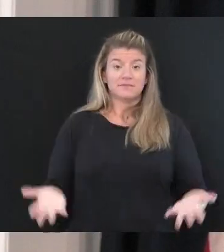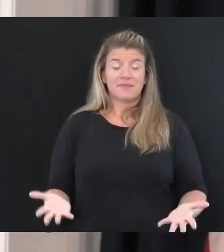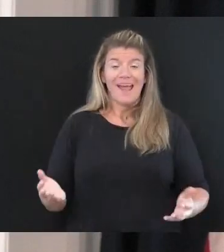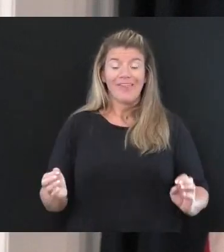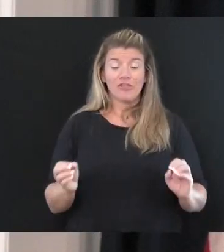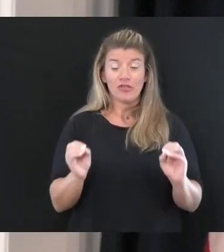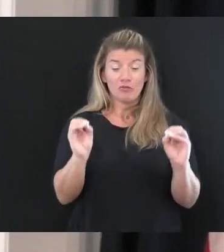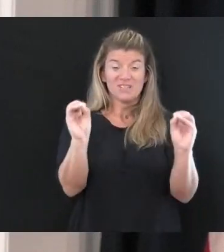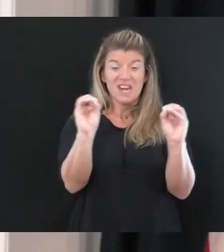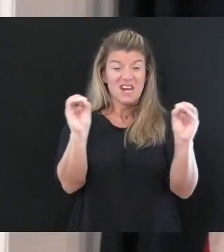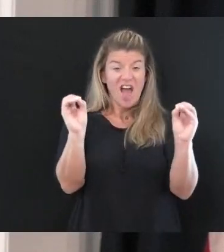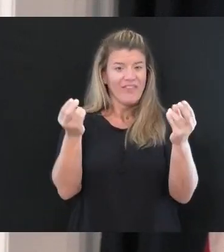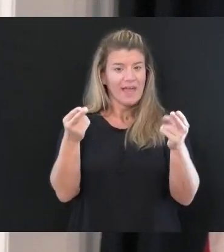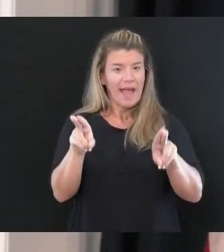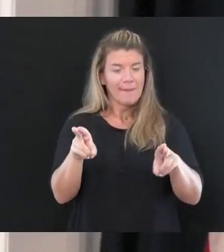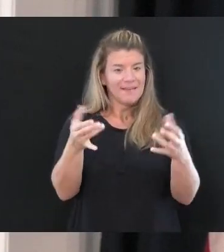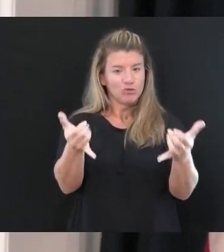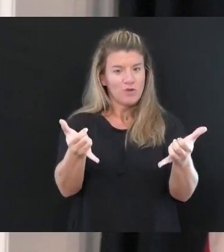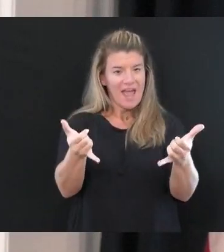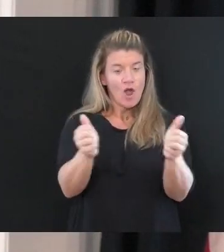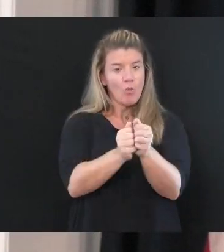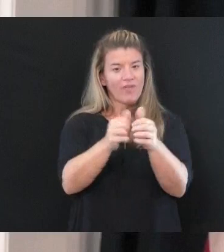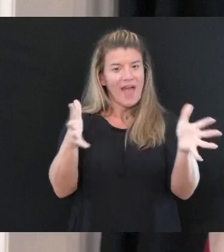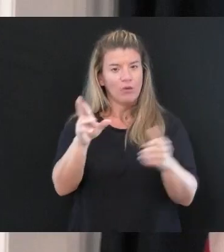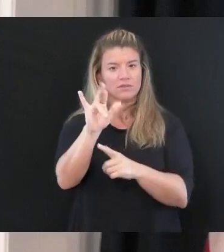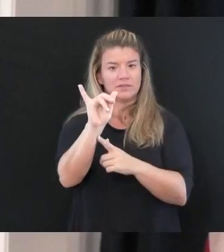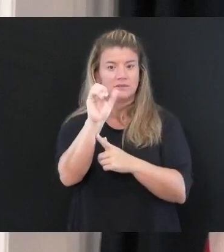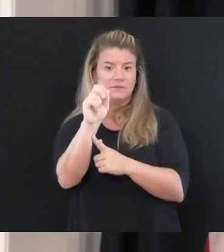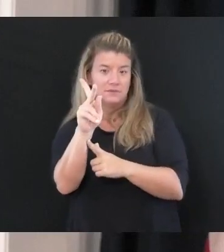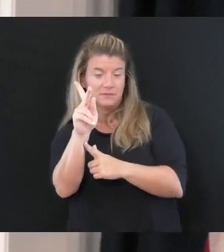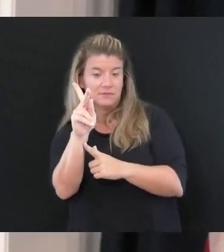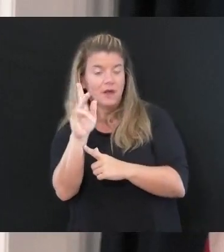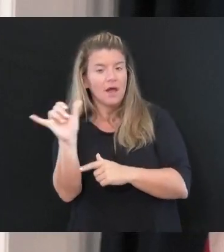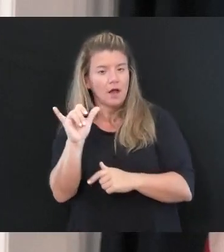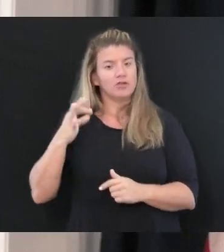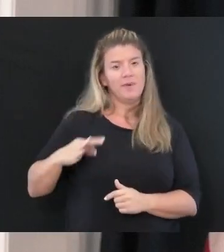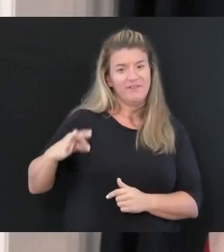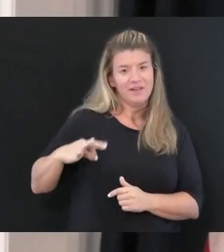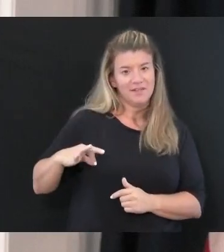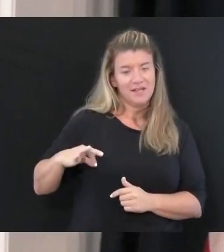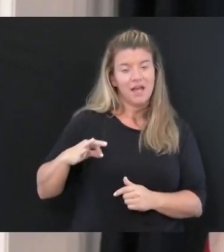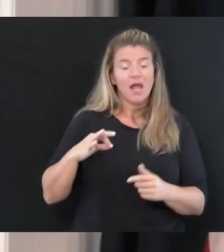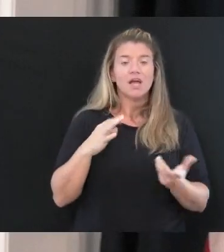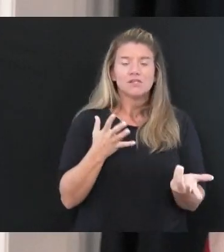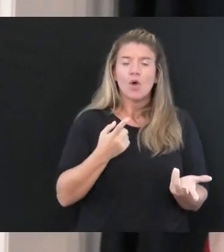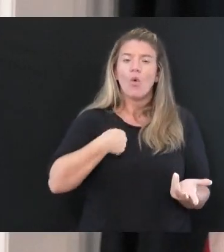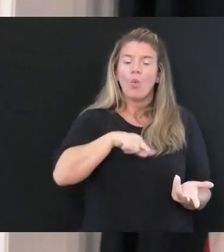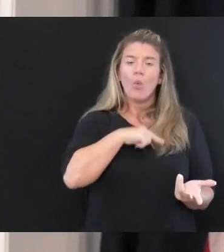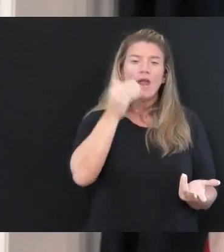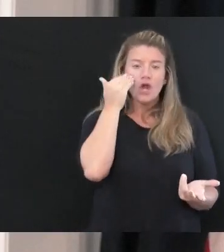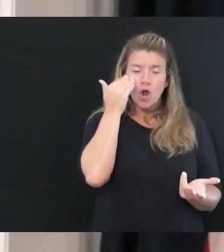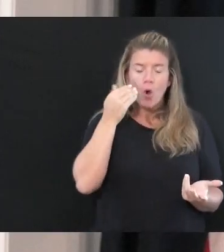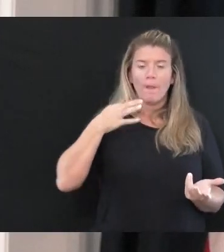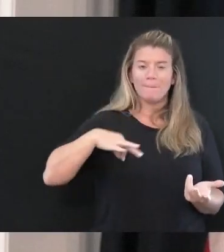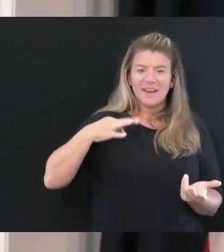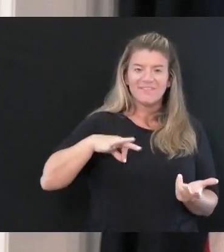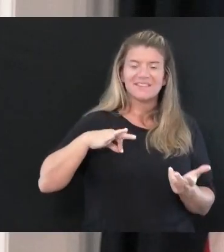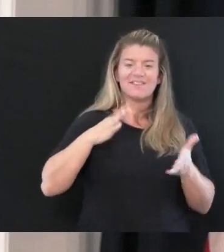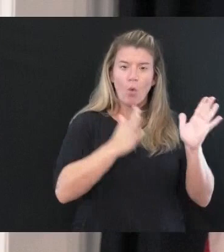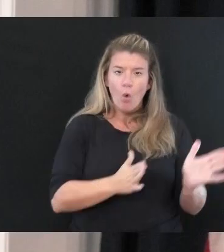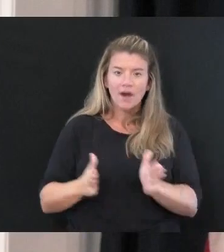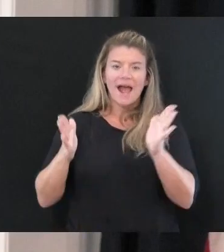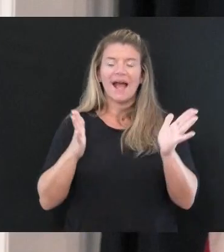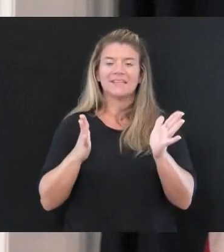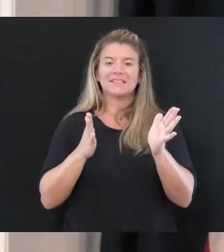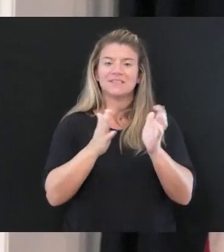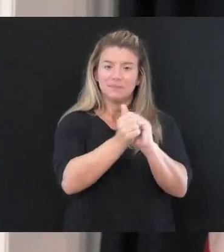today's world without some risk and benefit. And we know the benefits of organized athletics. We